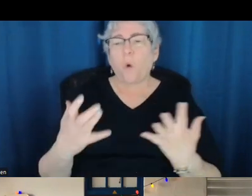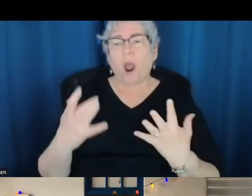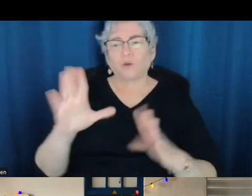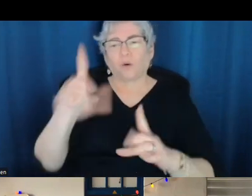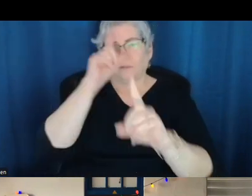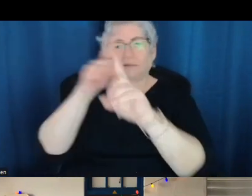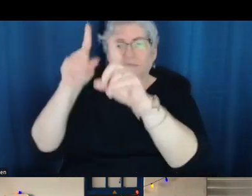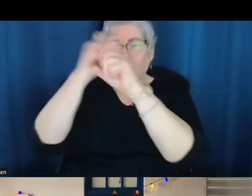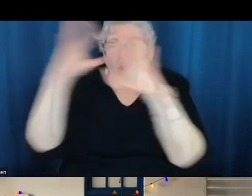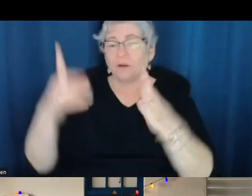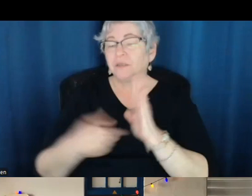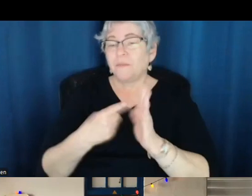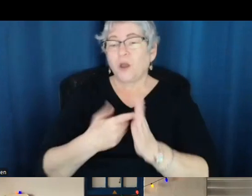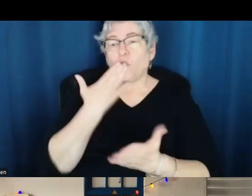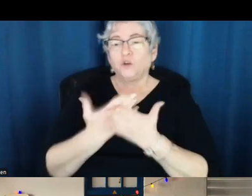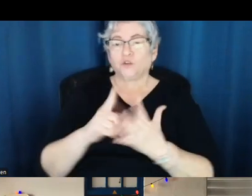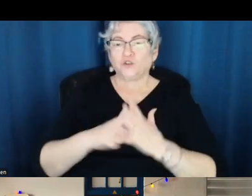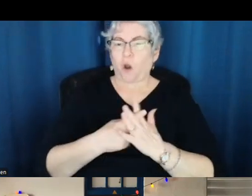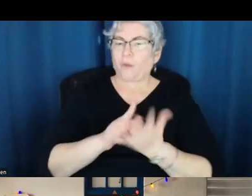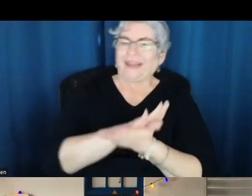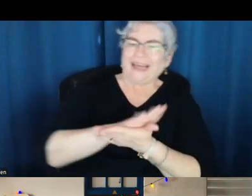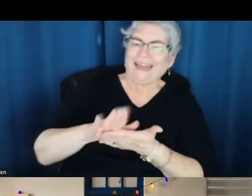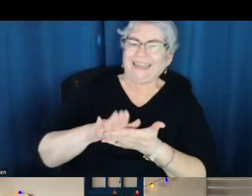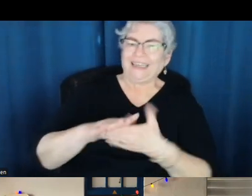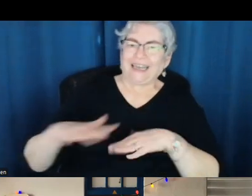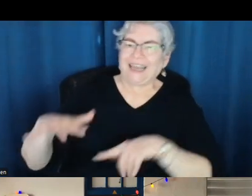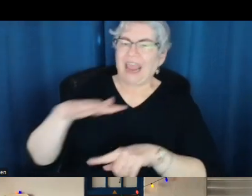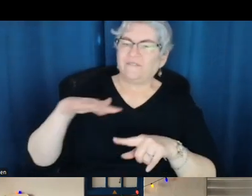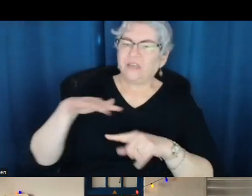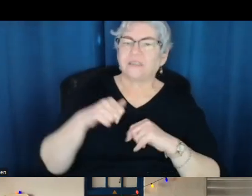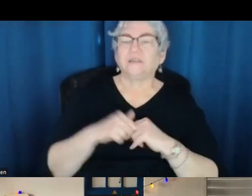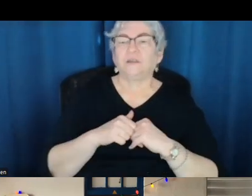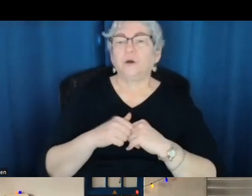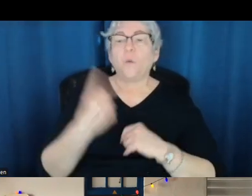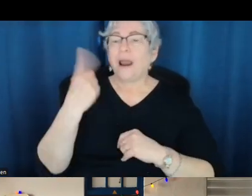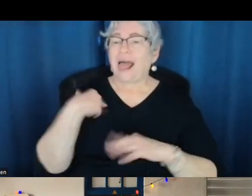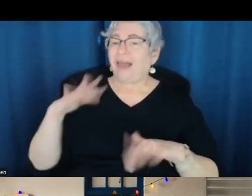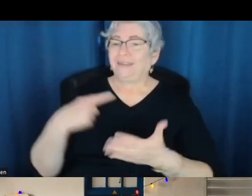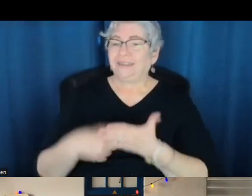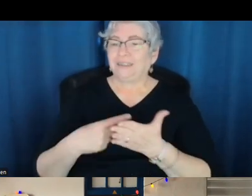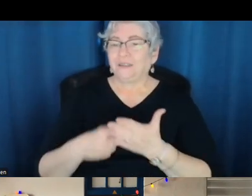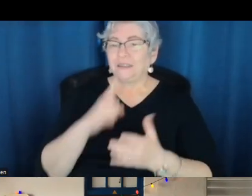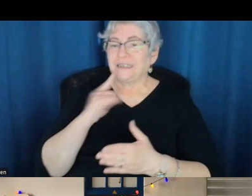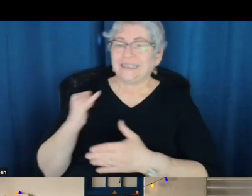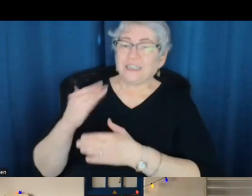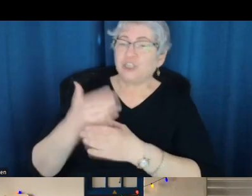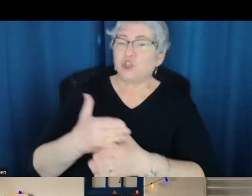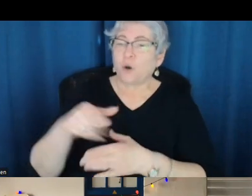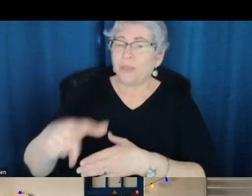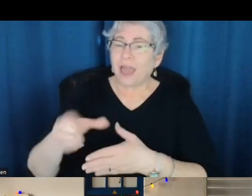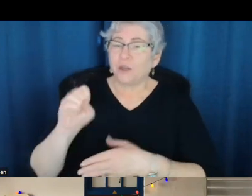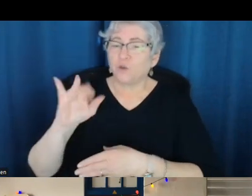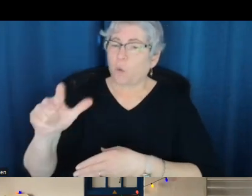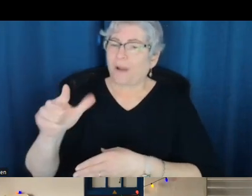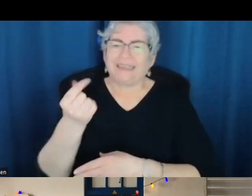Sometimes it's better to start with a clean canvas, but one thing I didn't mention in the talk was to disturb the soil as little as possible, because